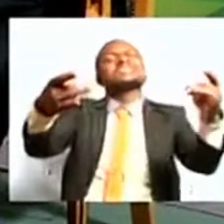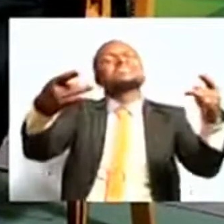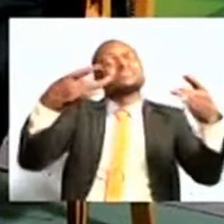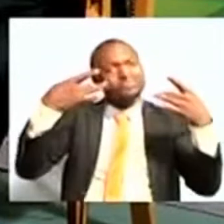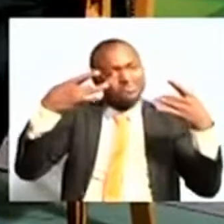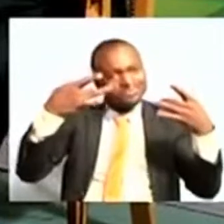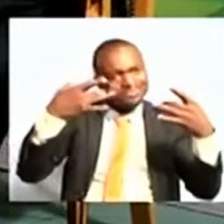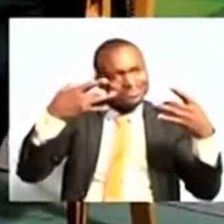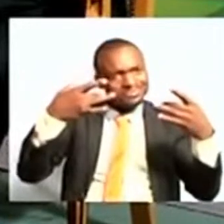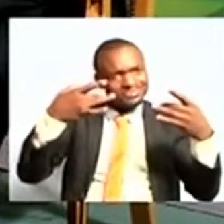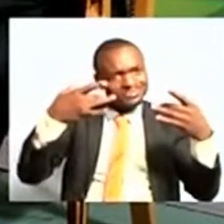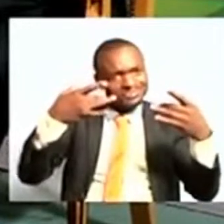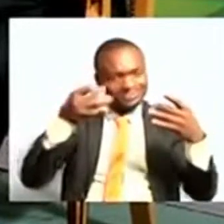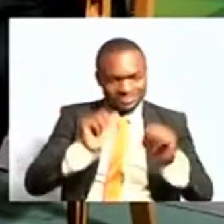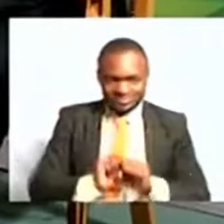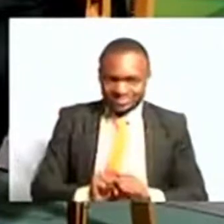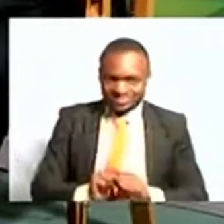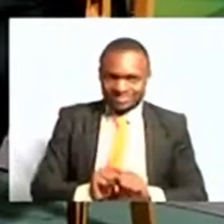Then from there,